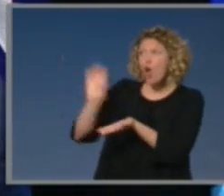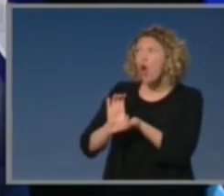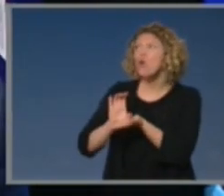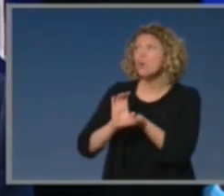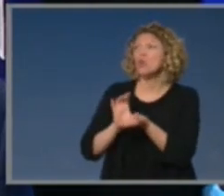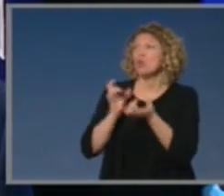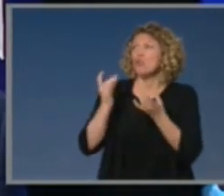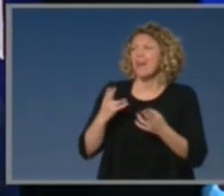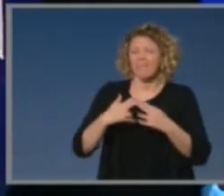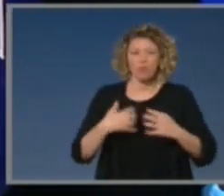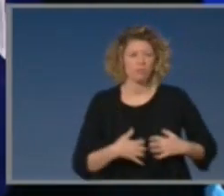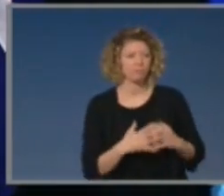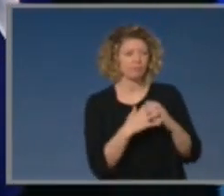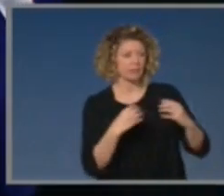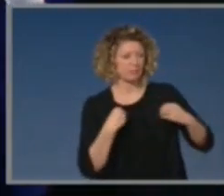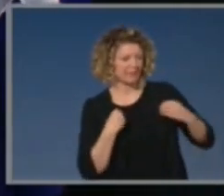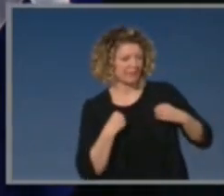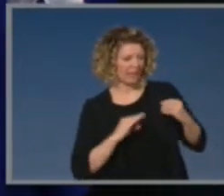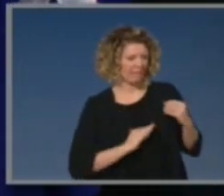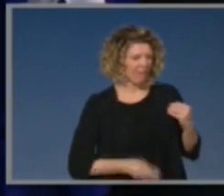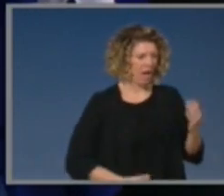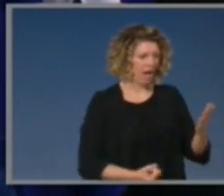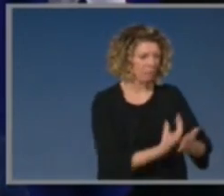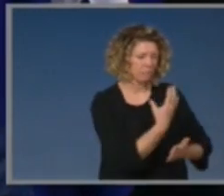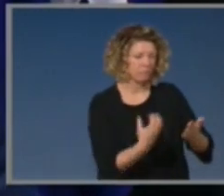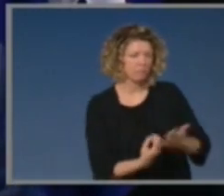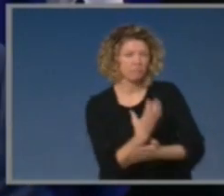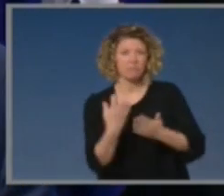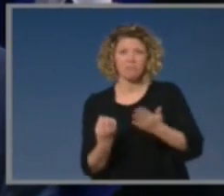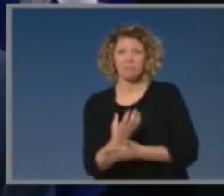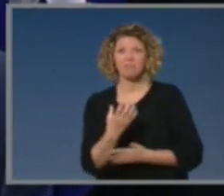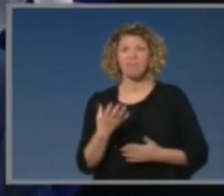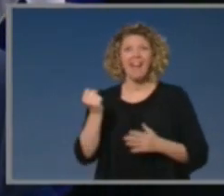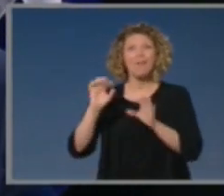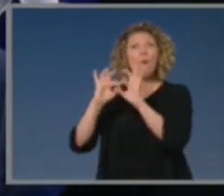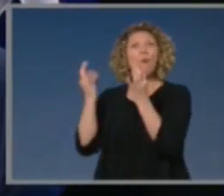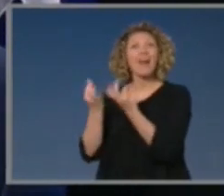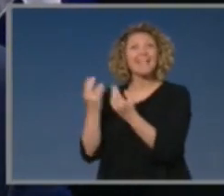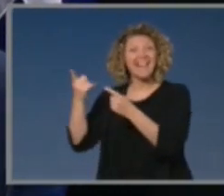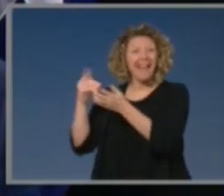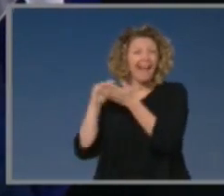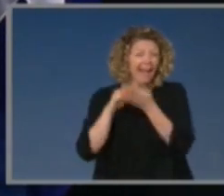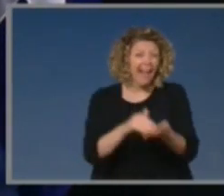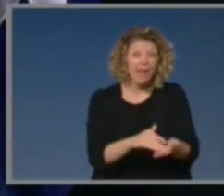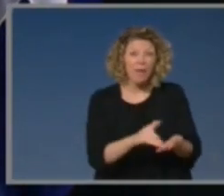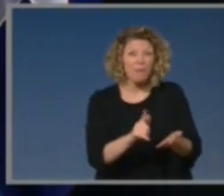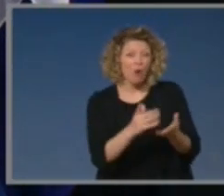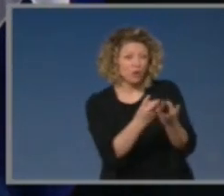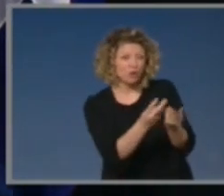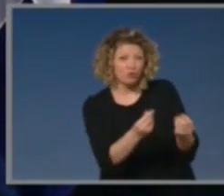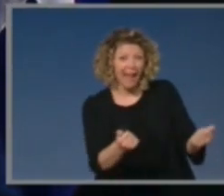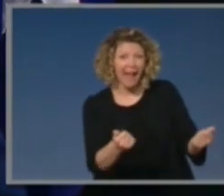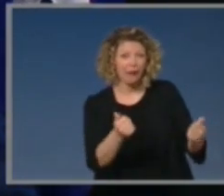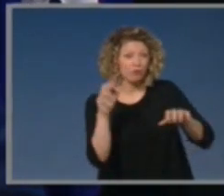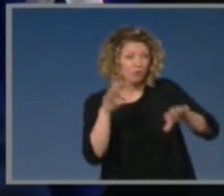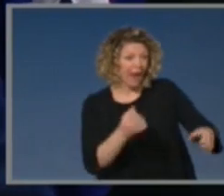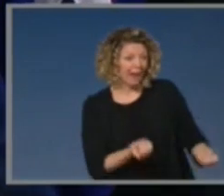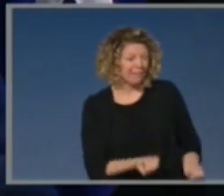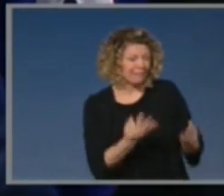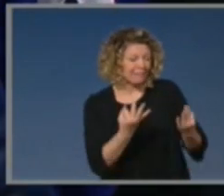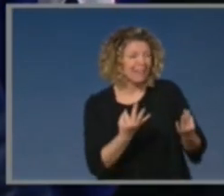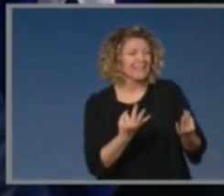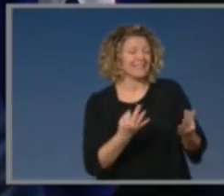Drought Recovery Agency that Shane Stone leads has been working just as hard during the COVID period as they were from whence they were first established,